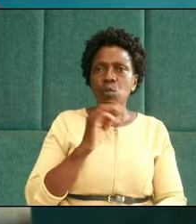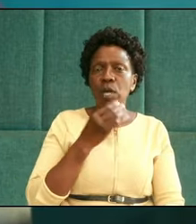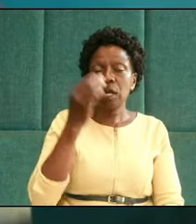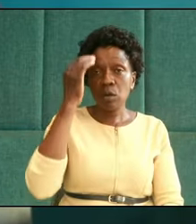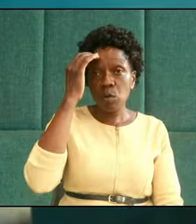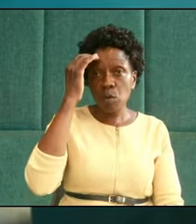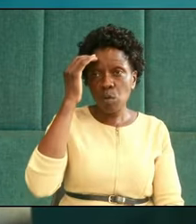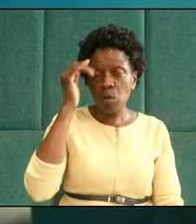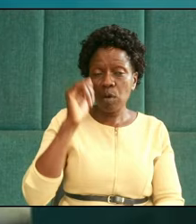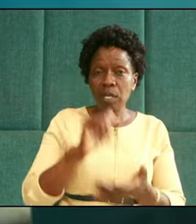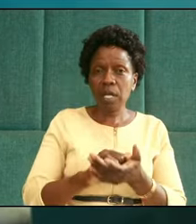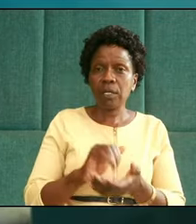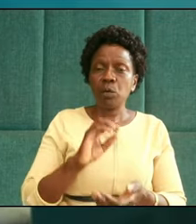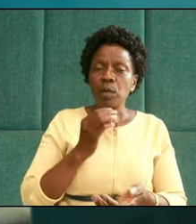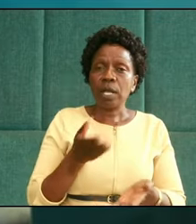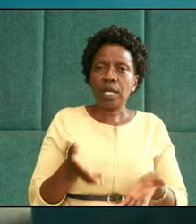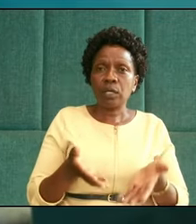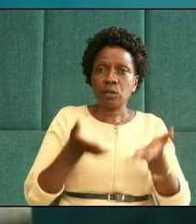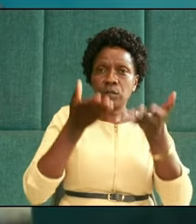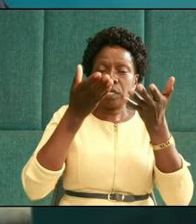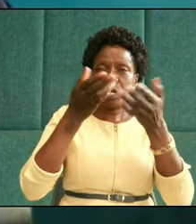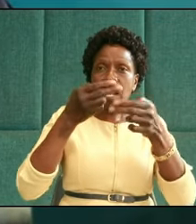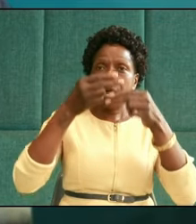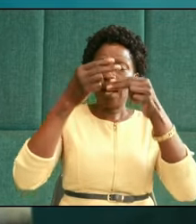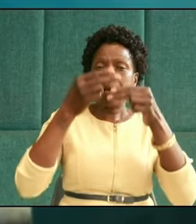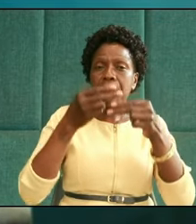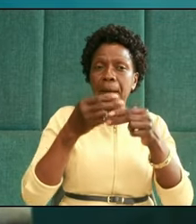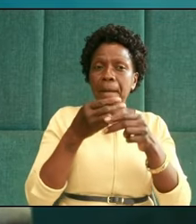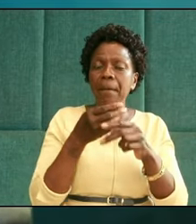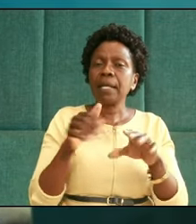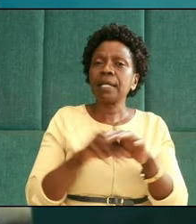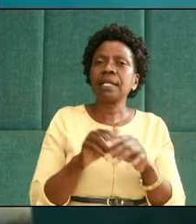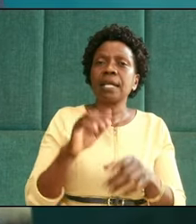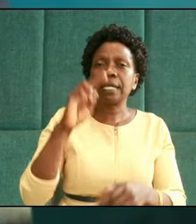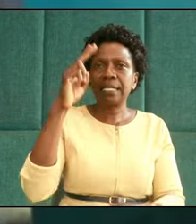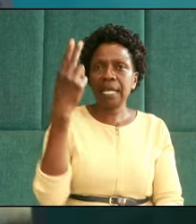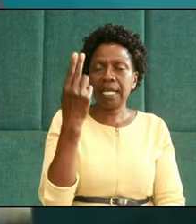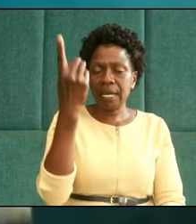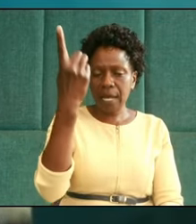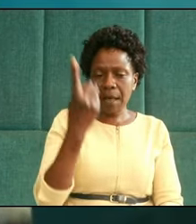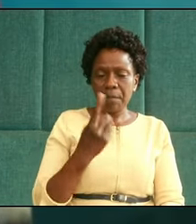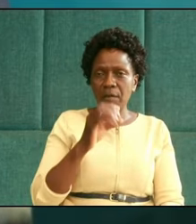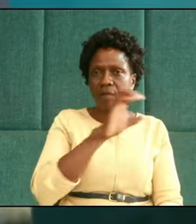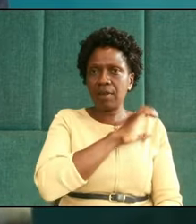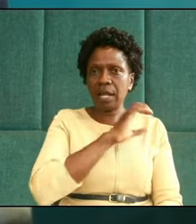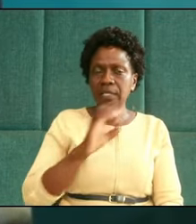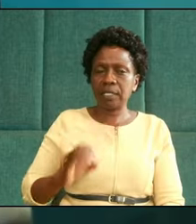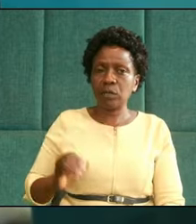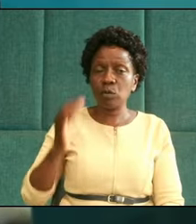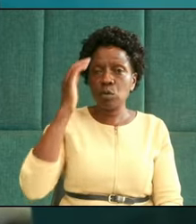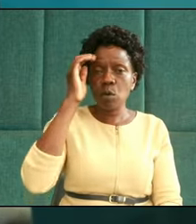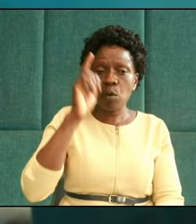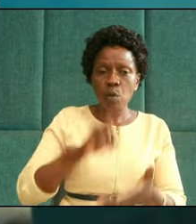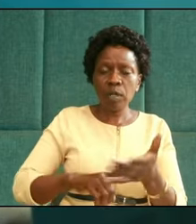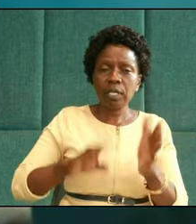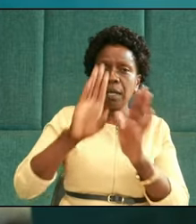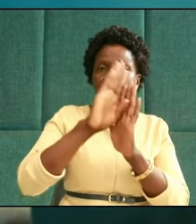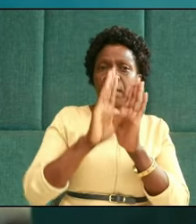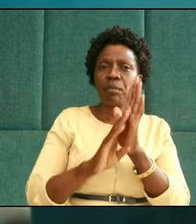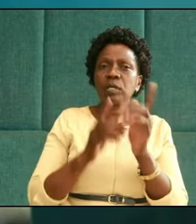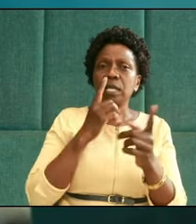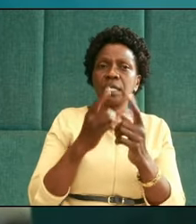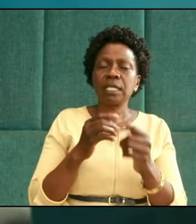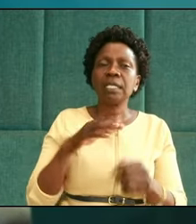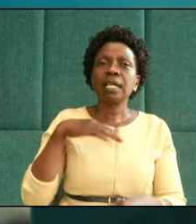not only been exalted, but at the second coming of Christ, you know what the Bible says? The dead